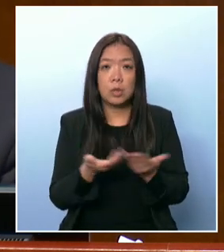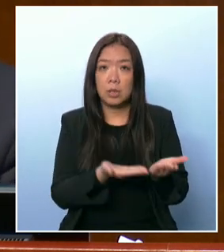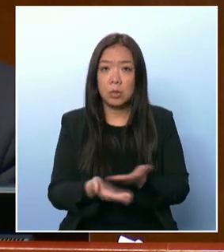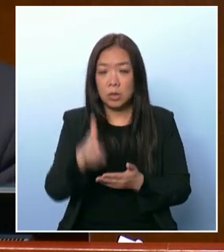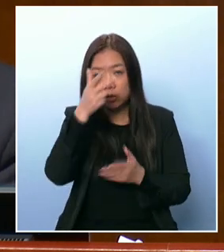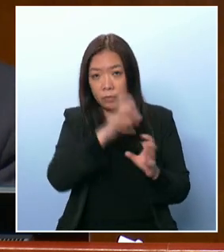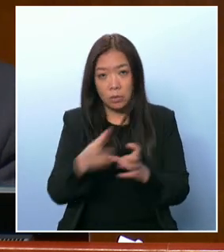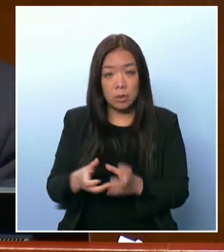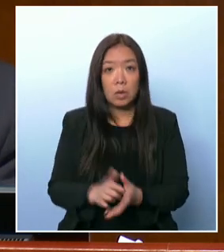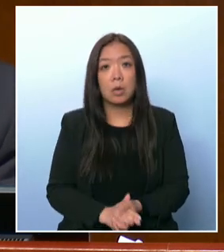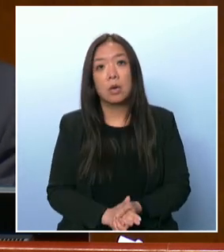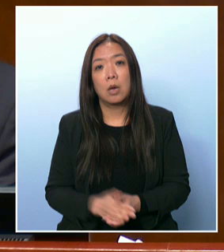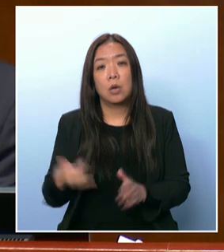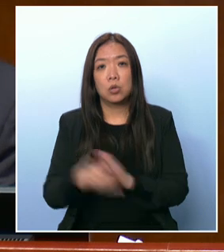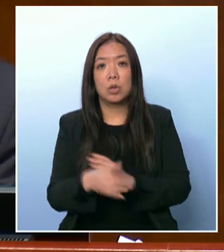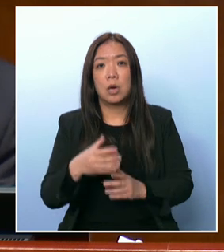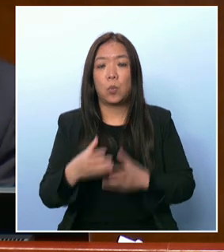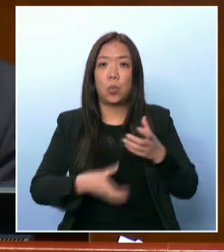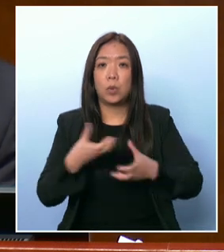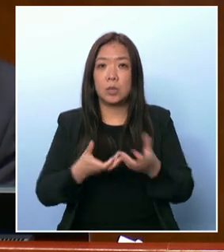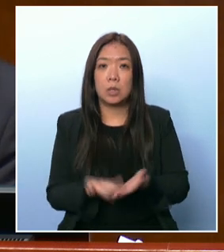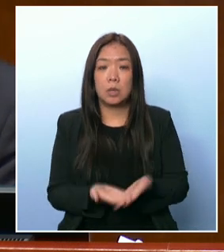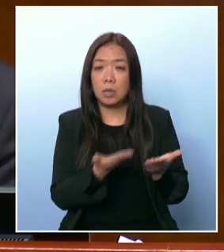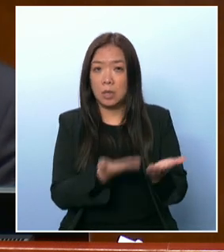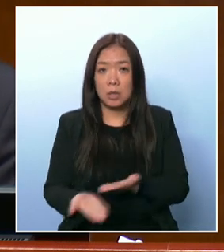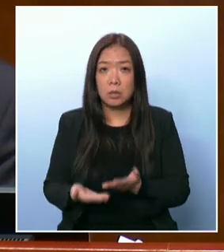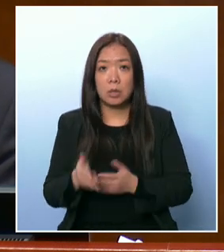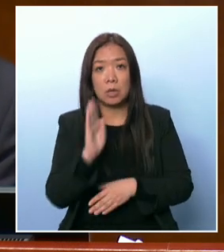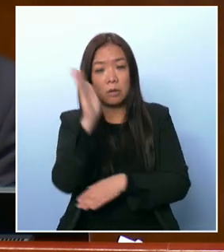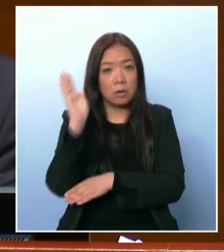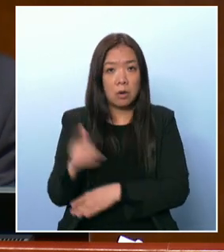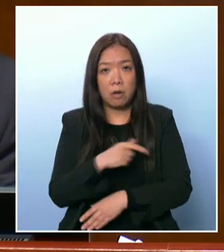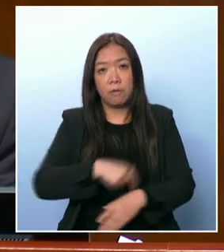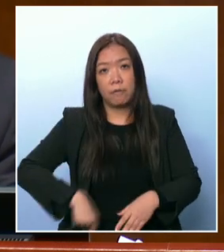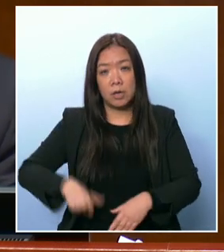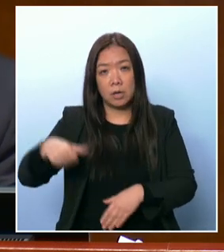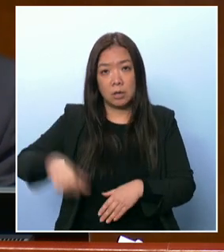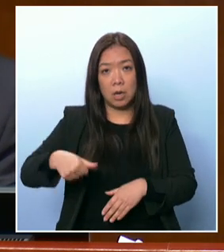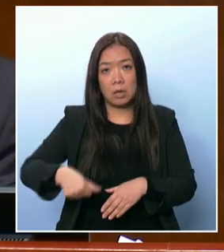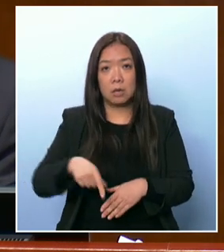papillomavirus vaccination catch-up program. We now invite the government official to come in.